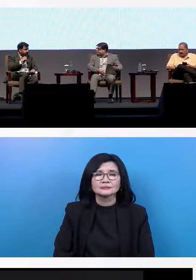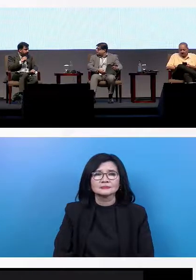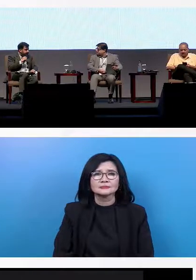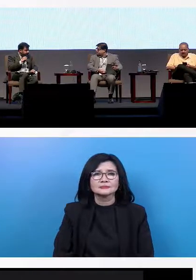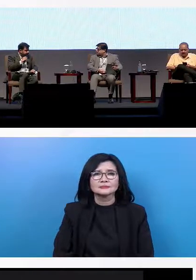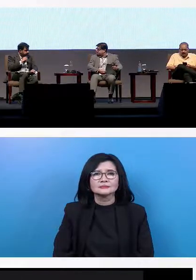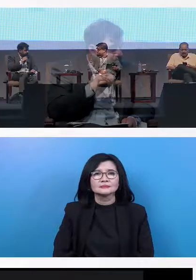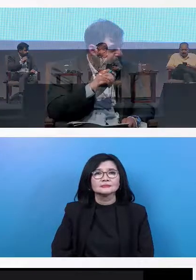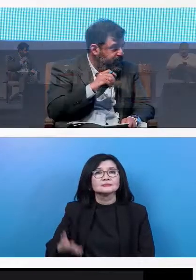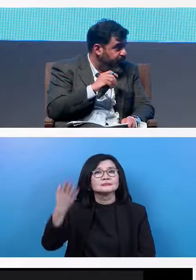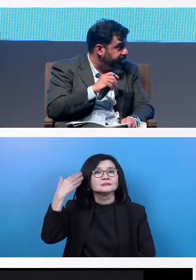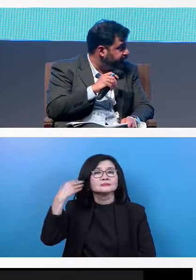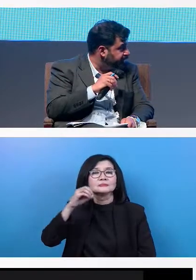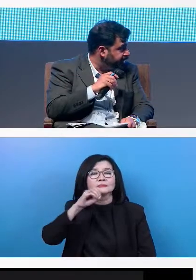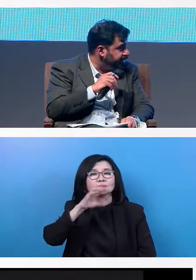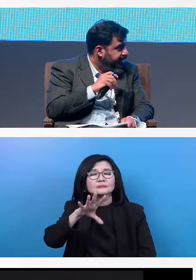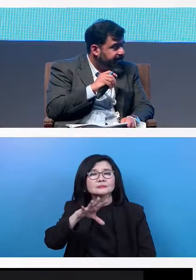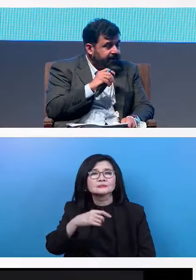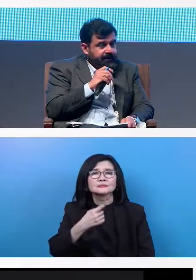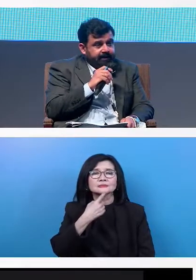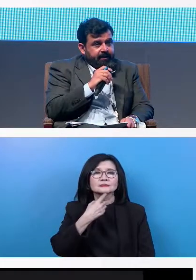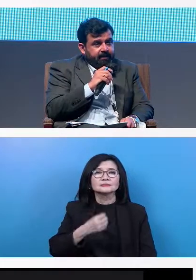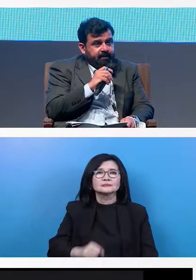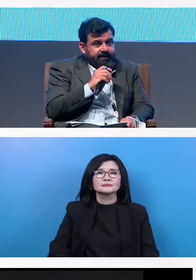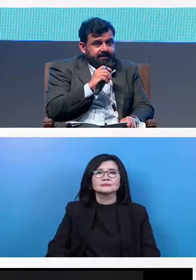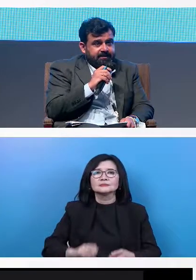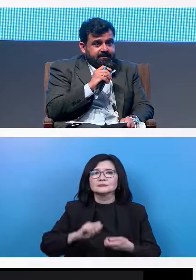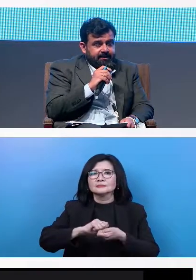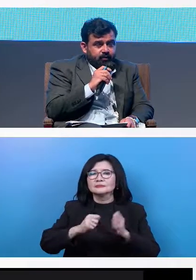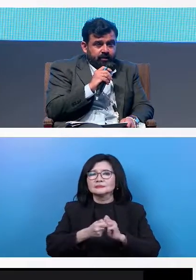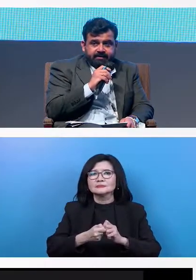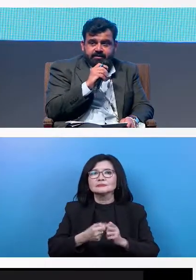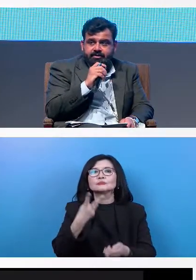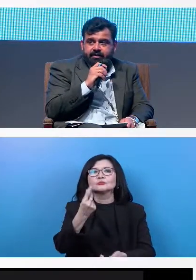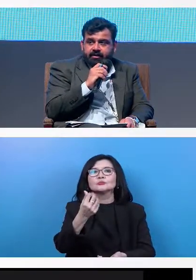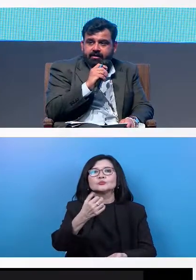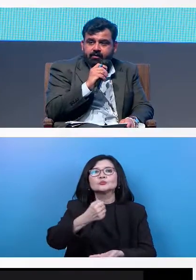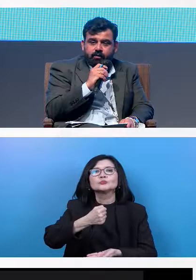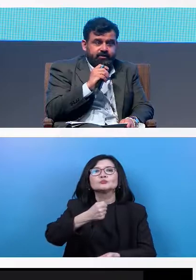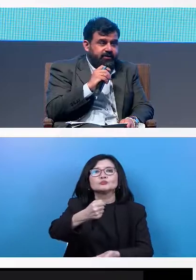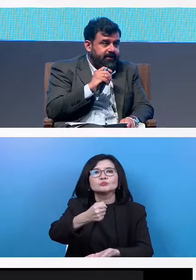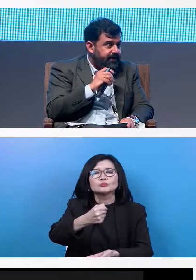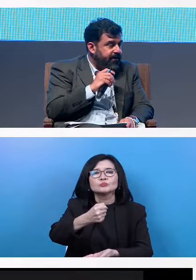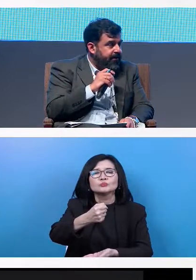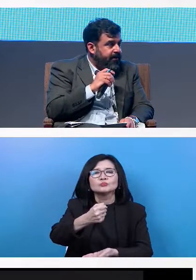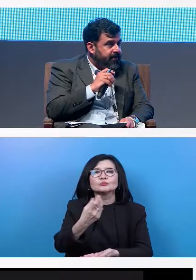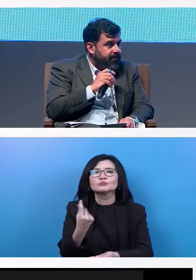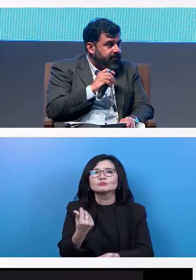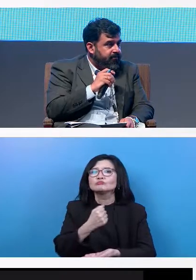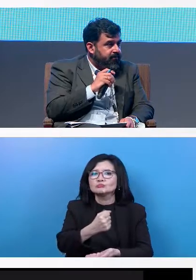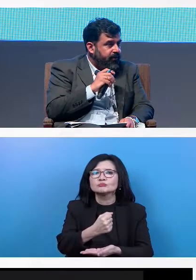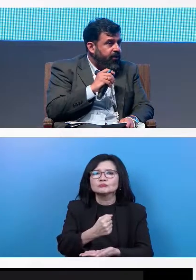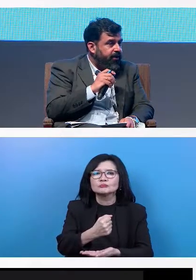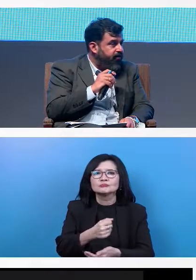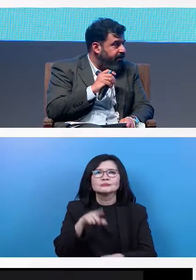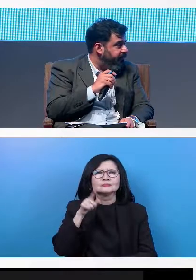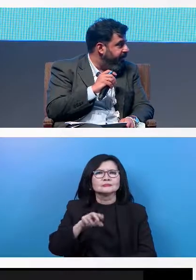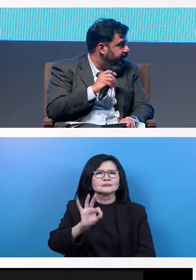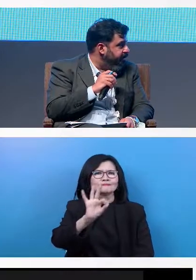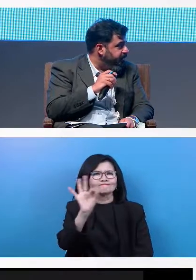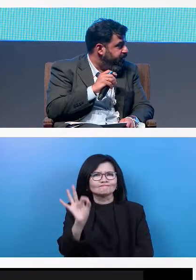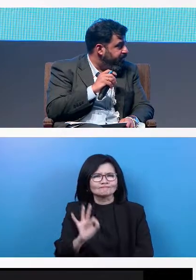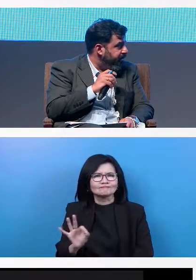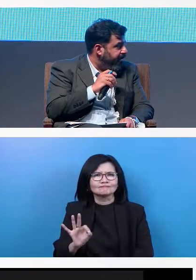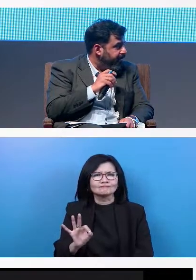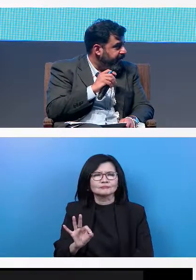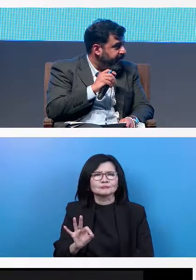the financing issue, but also who pays for it. And I think that's one essential and critical question that we all need to try to find